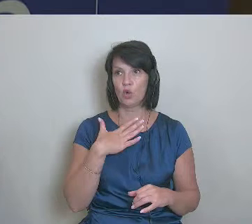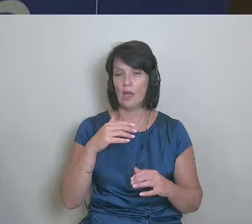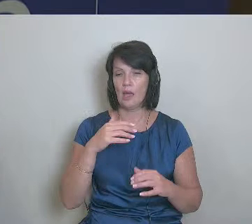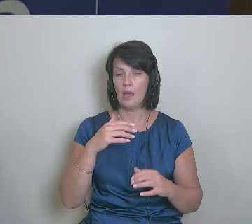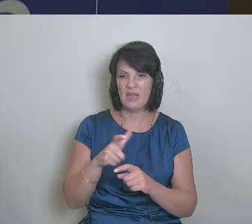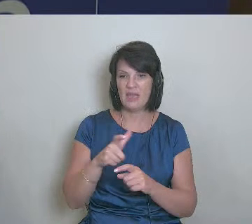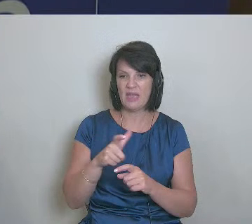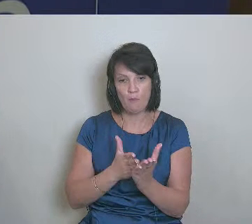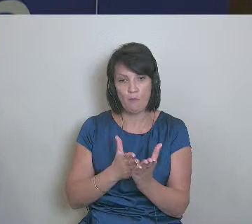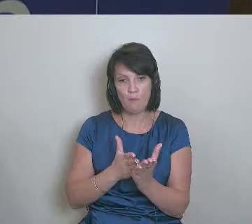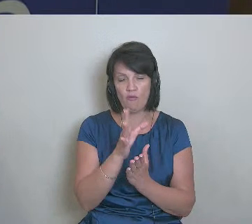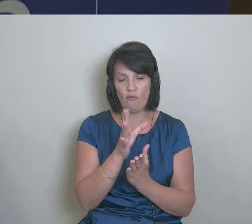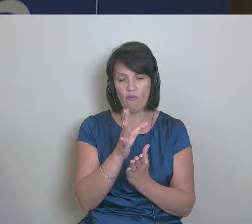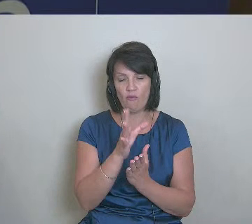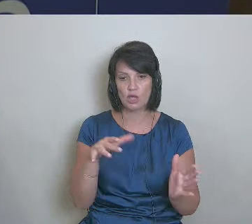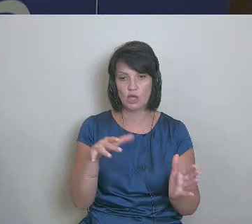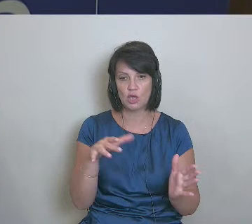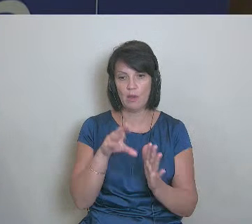And